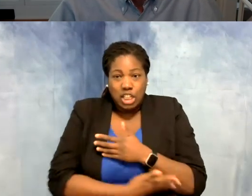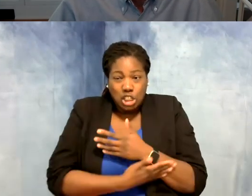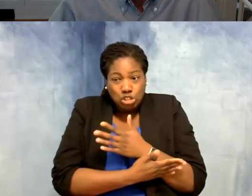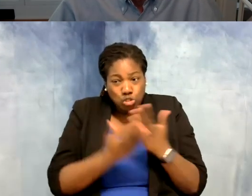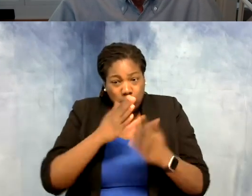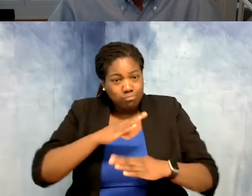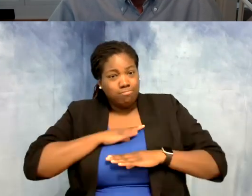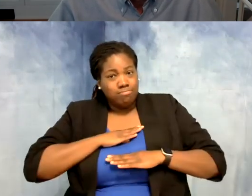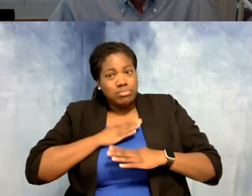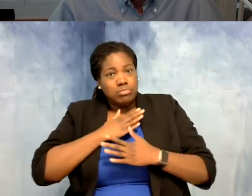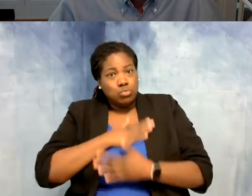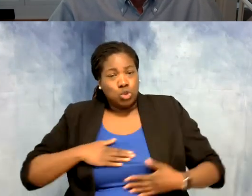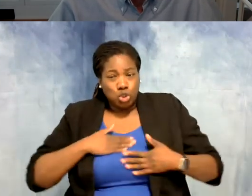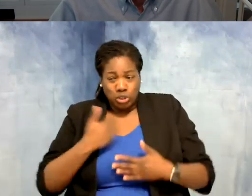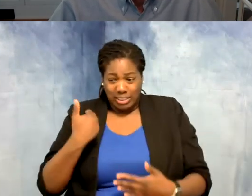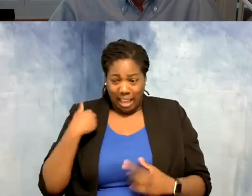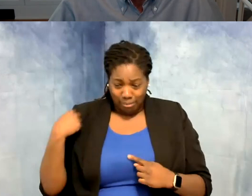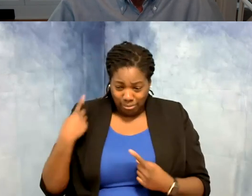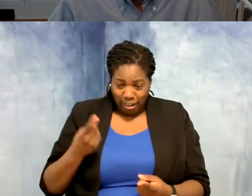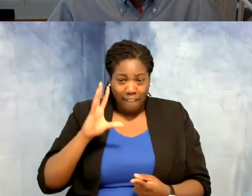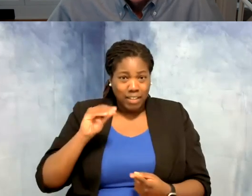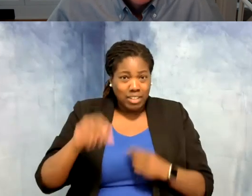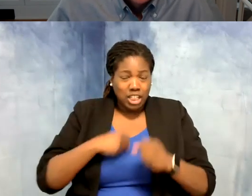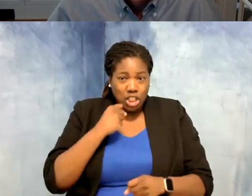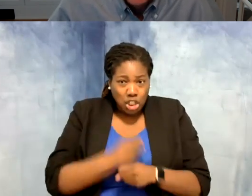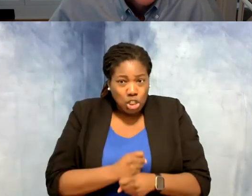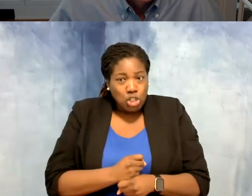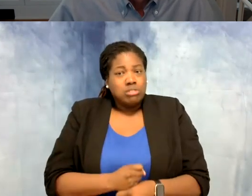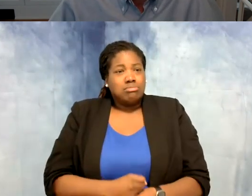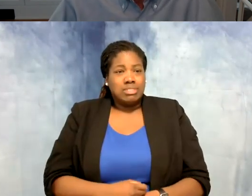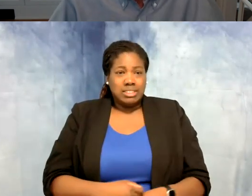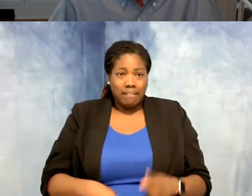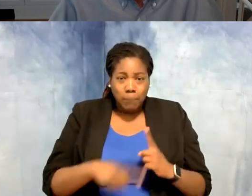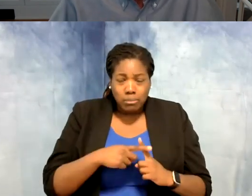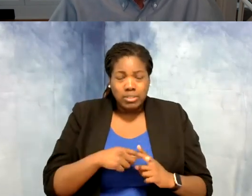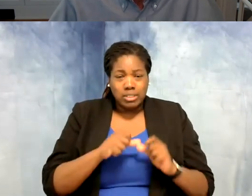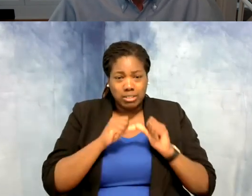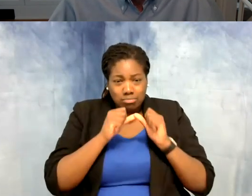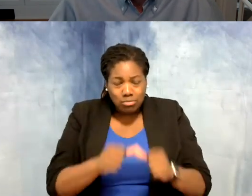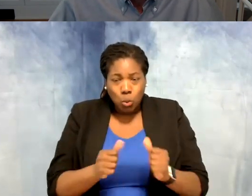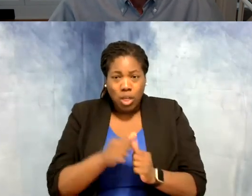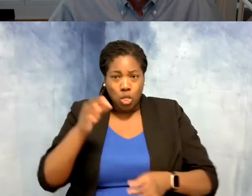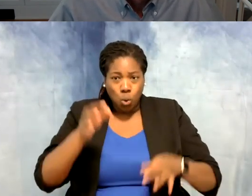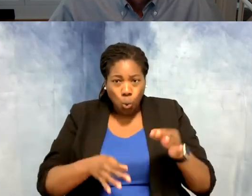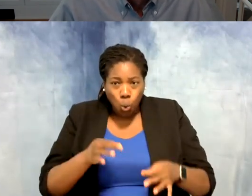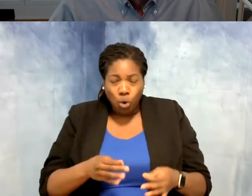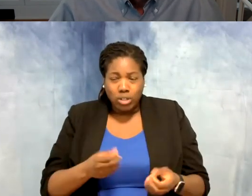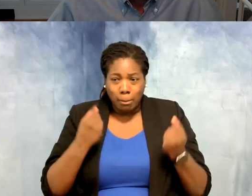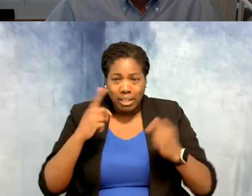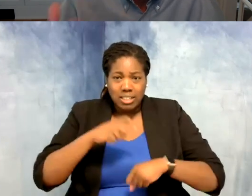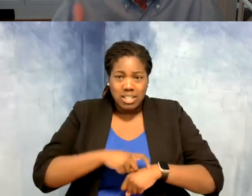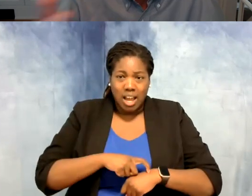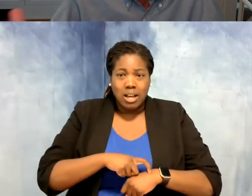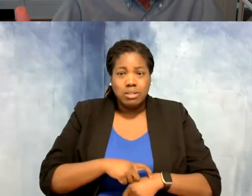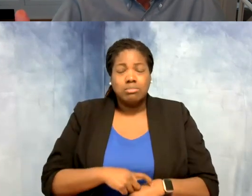that's been here for 50 years, that has been affirmed and reaffirmed by the court in opinion after opinion,